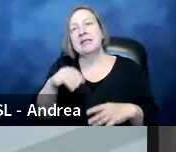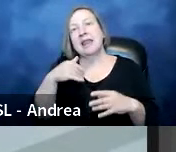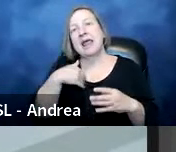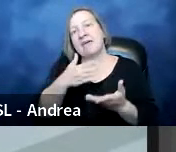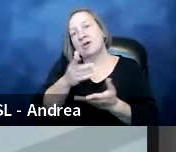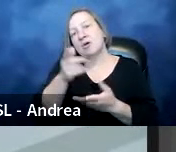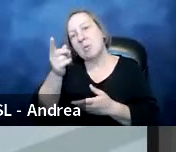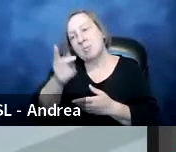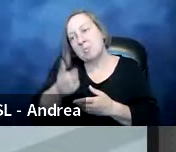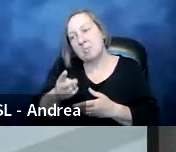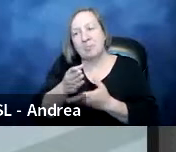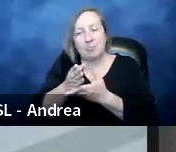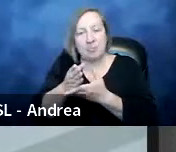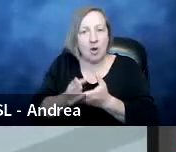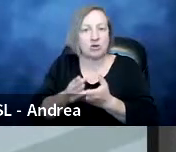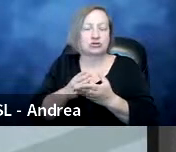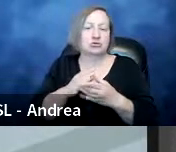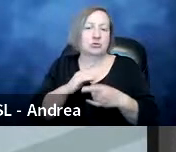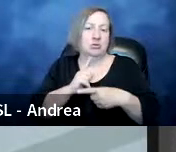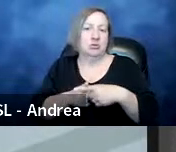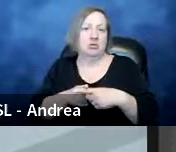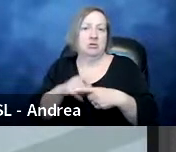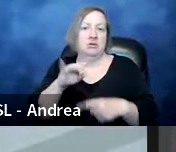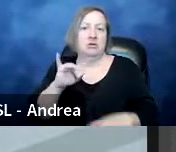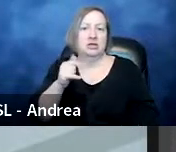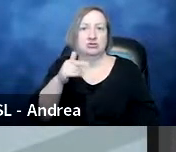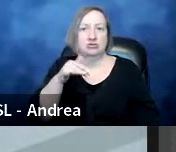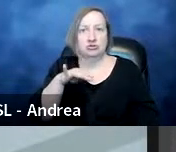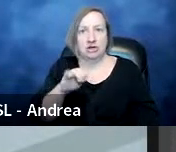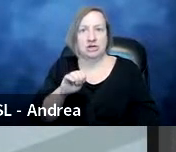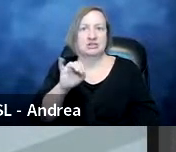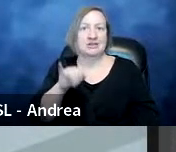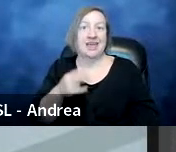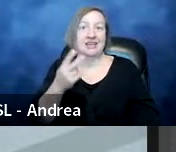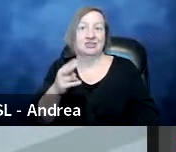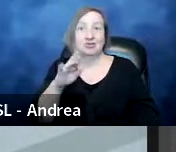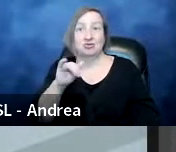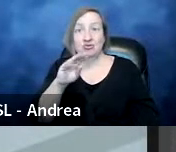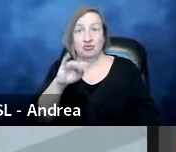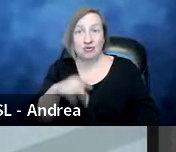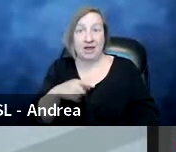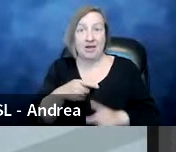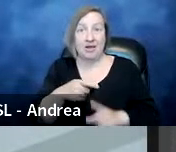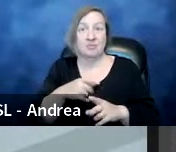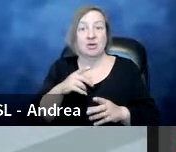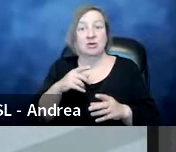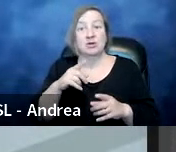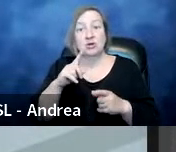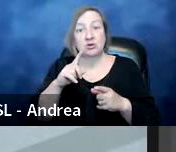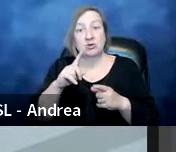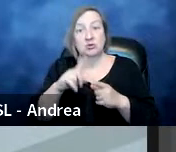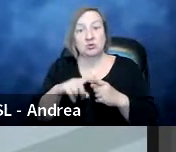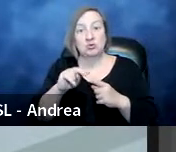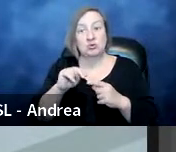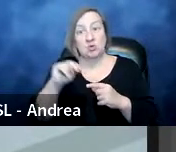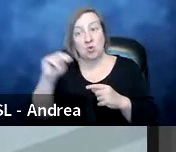interchange, and by that, that's the 2 ramps that come to and from the north side. So if you're coming southbound